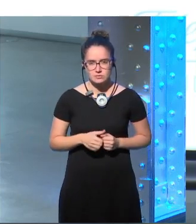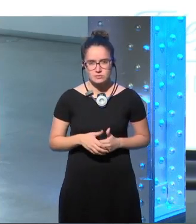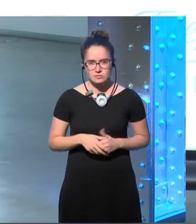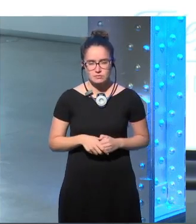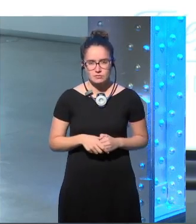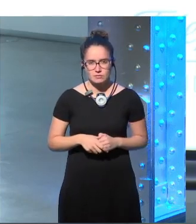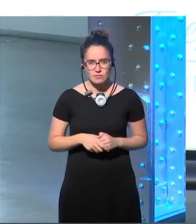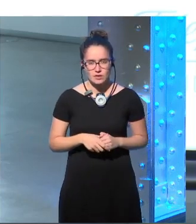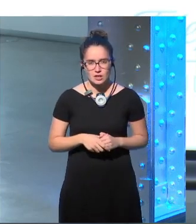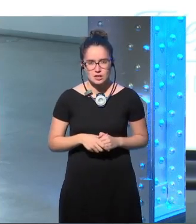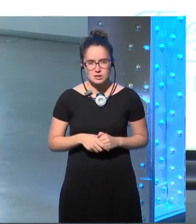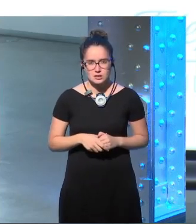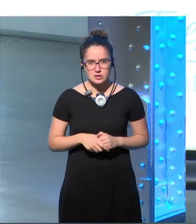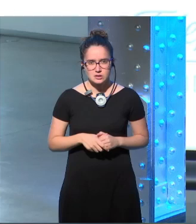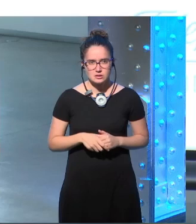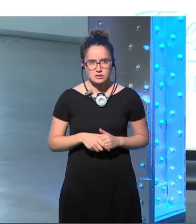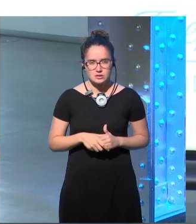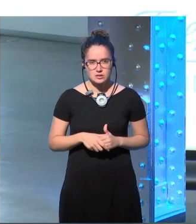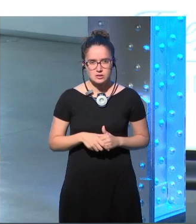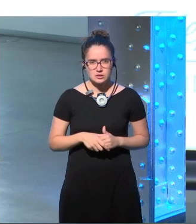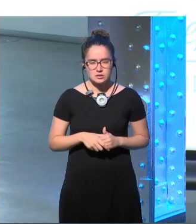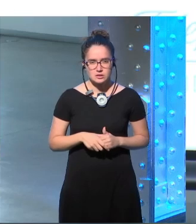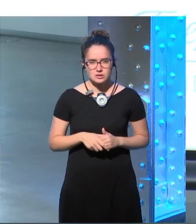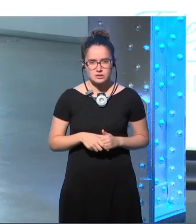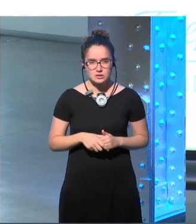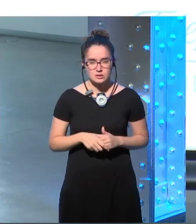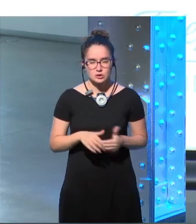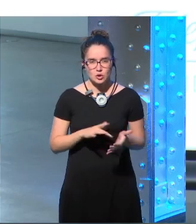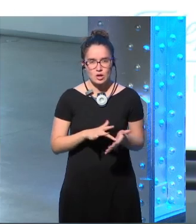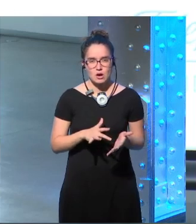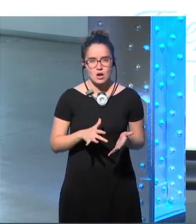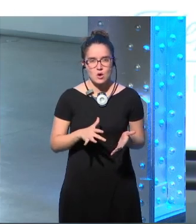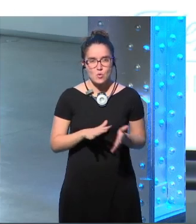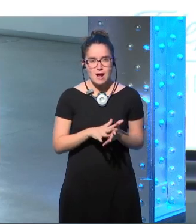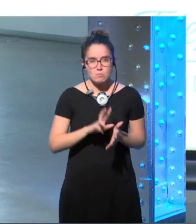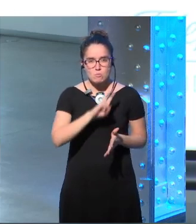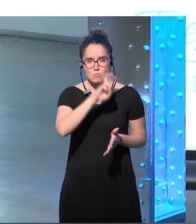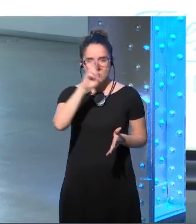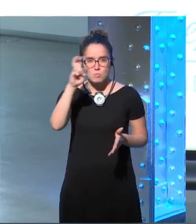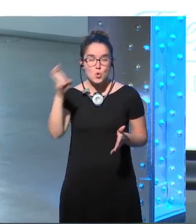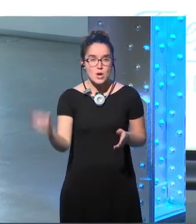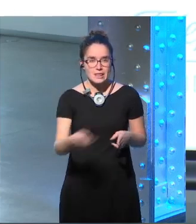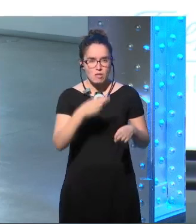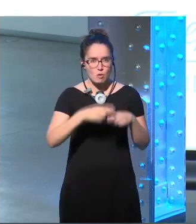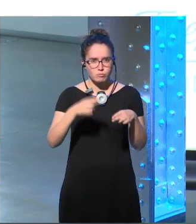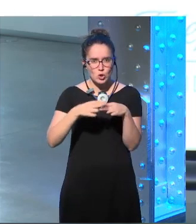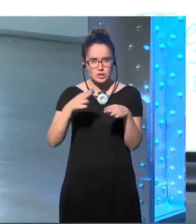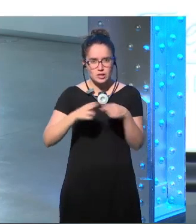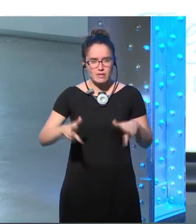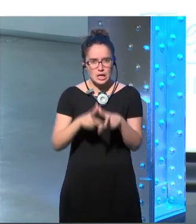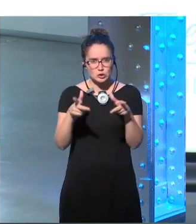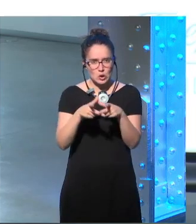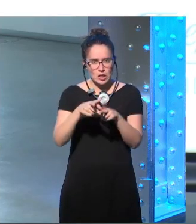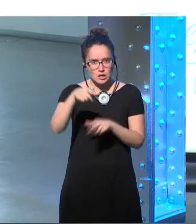translated into political polarization of society. Trade and technology has become shocks which